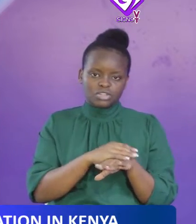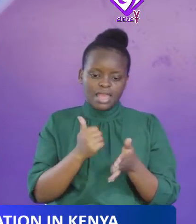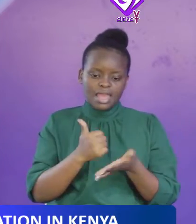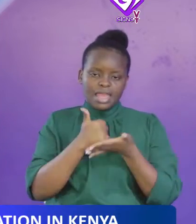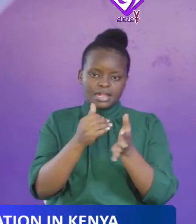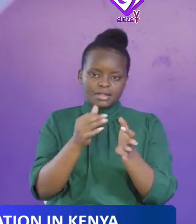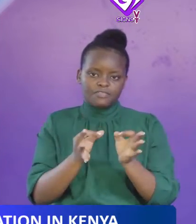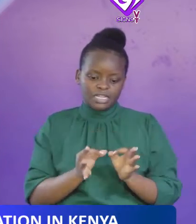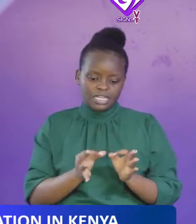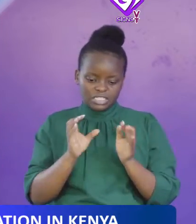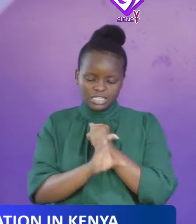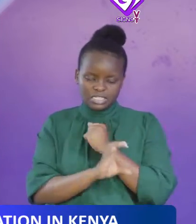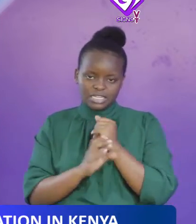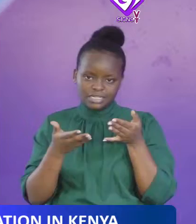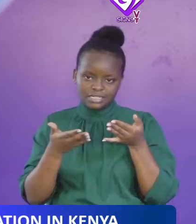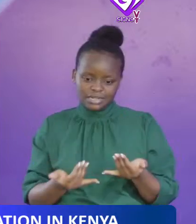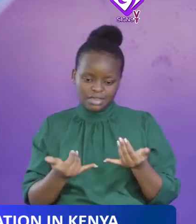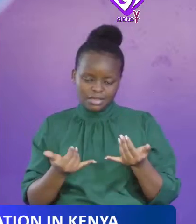the country right now,